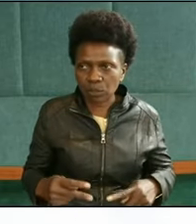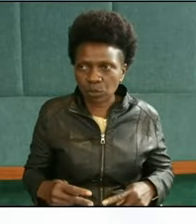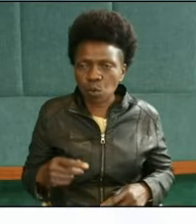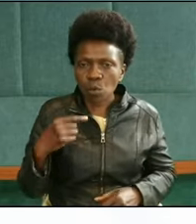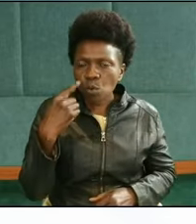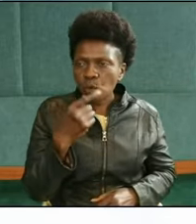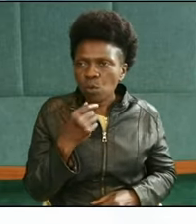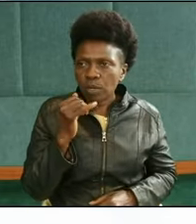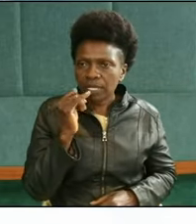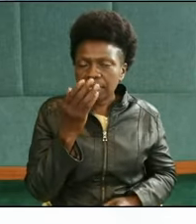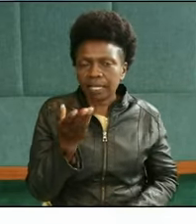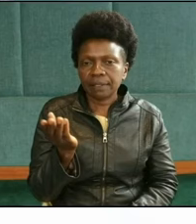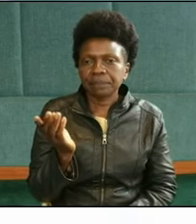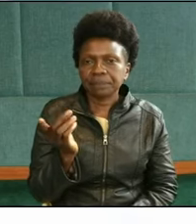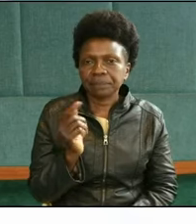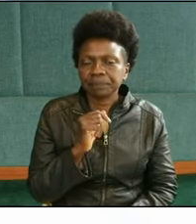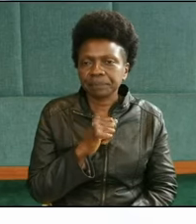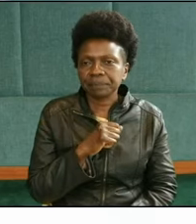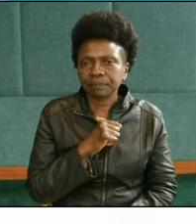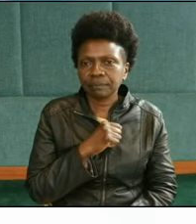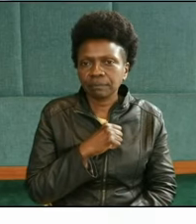Who is saying?